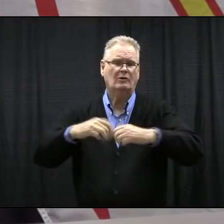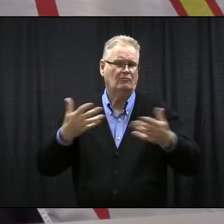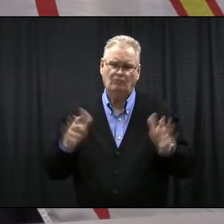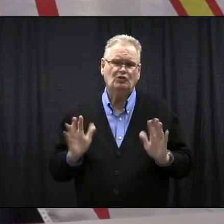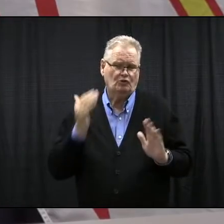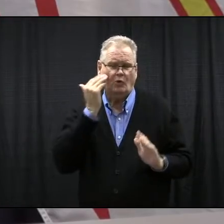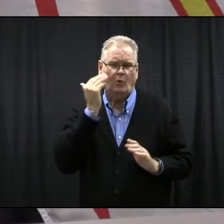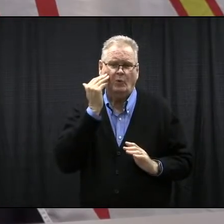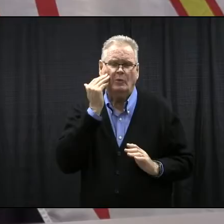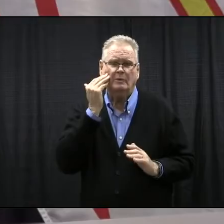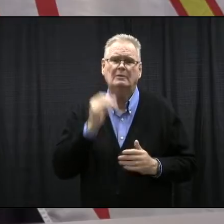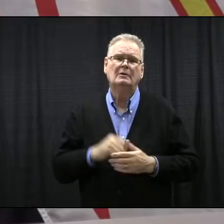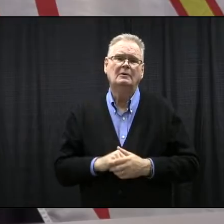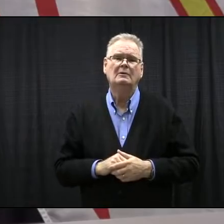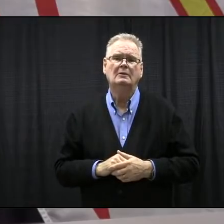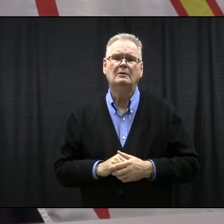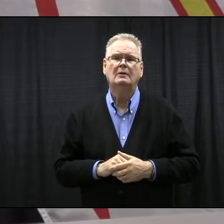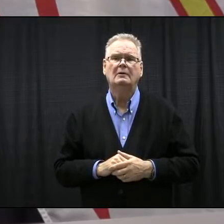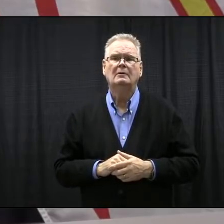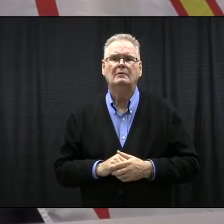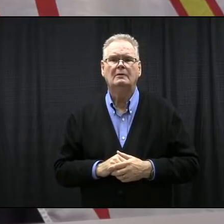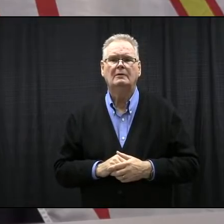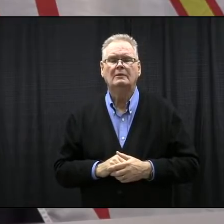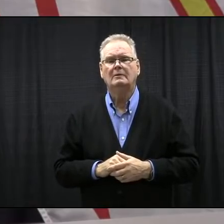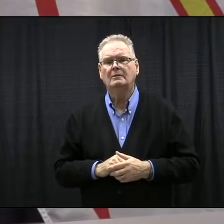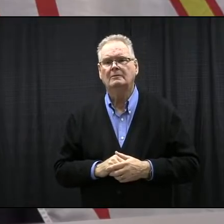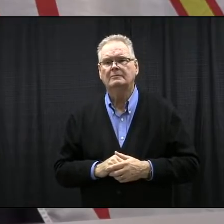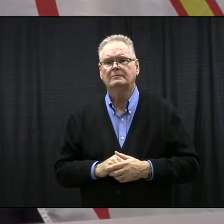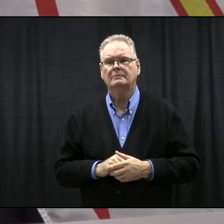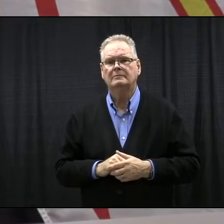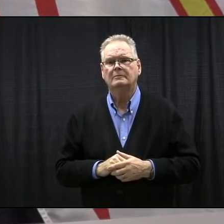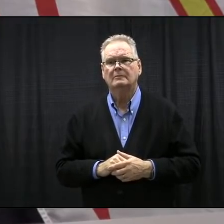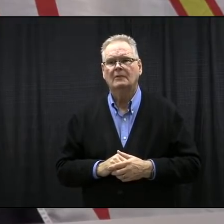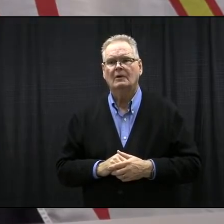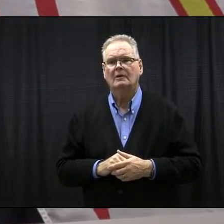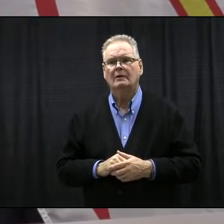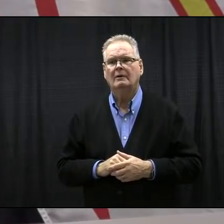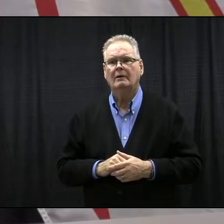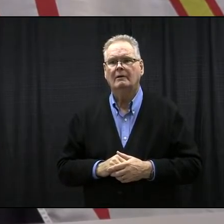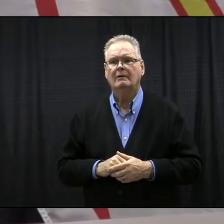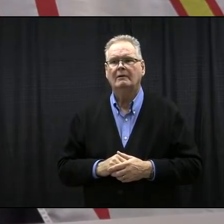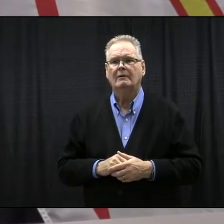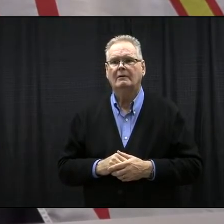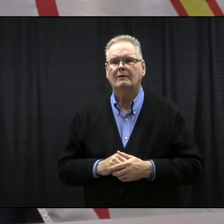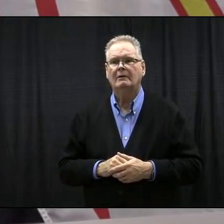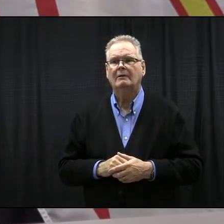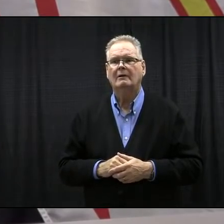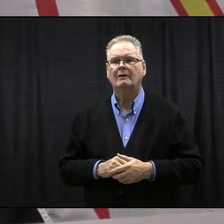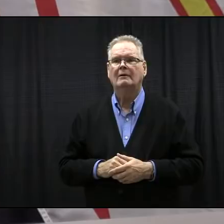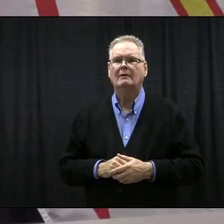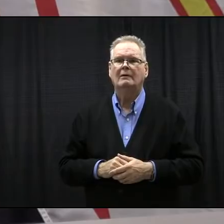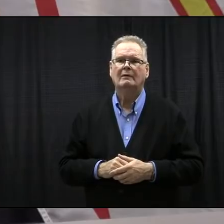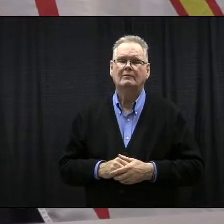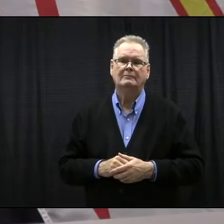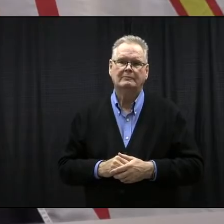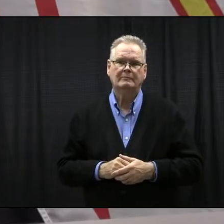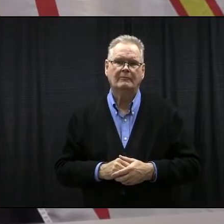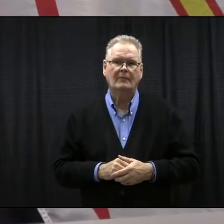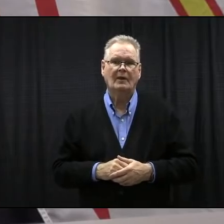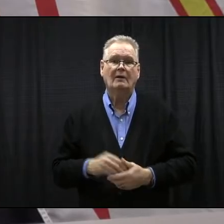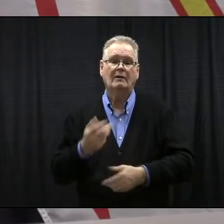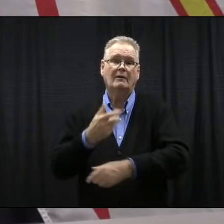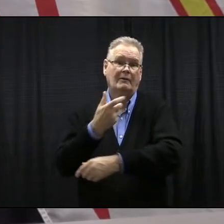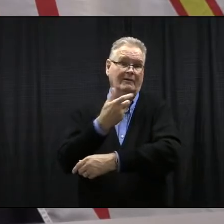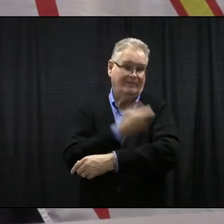up to a few weeks out, certainly can drop down a little bit. So there is a certain